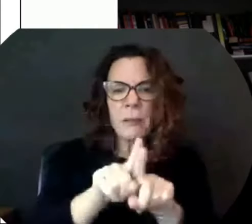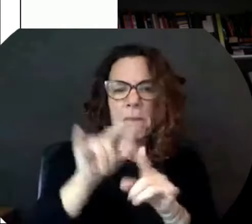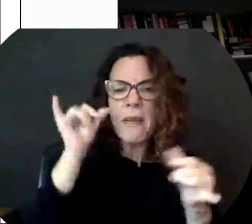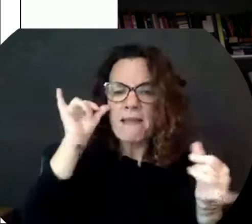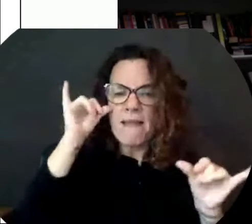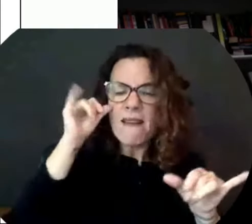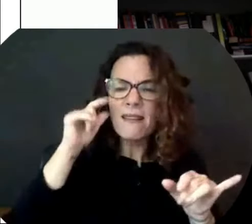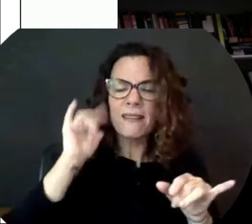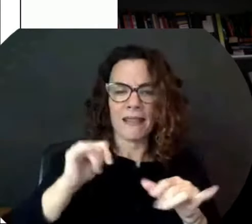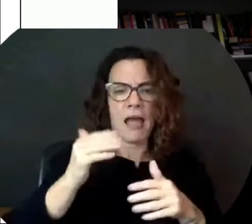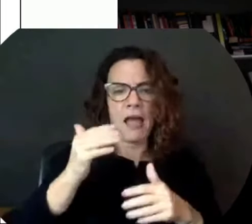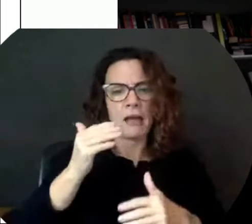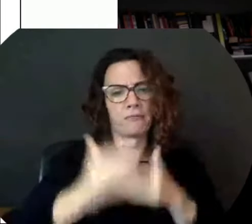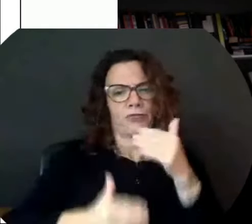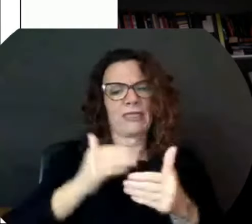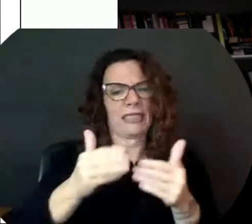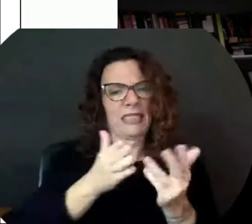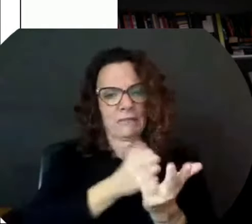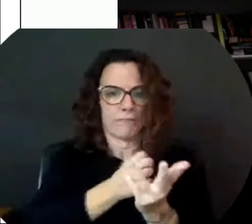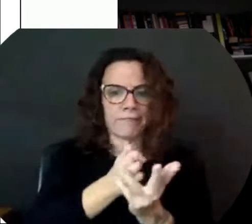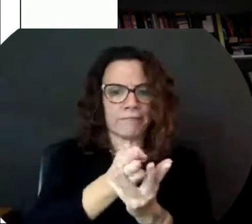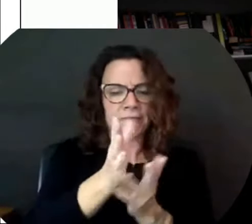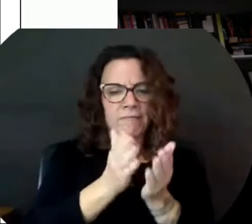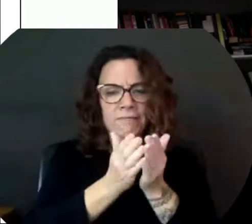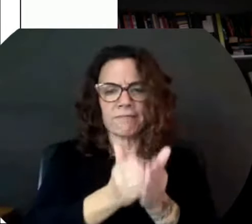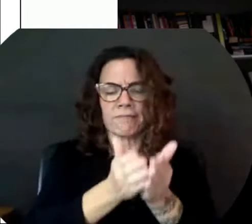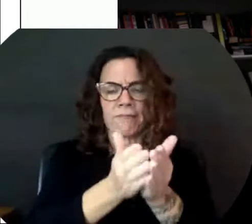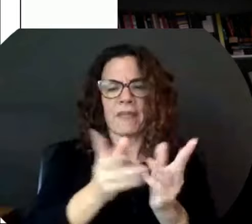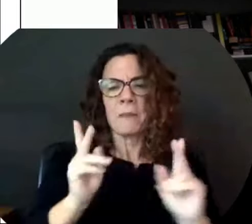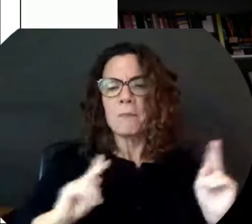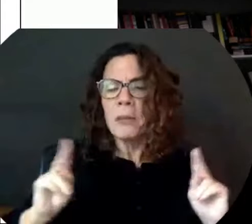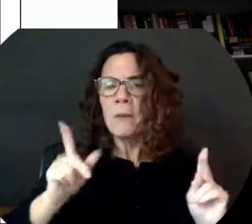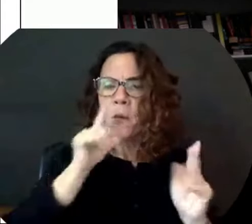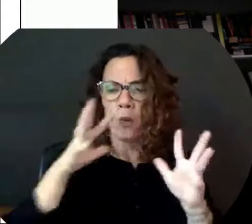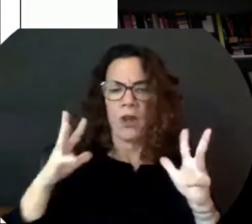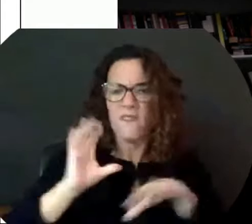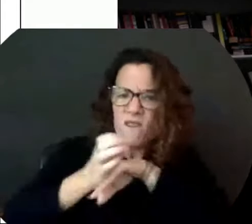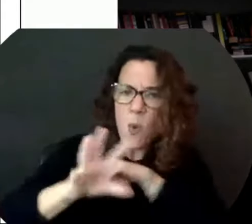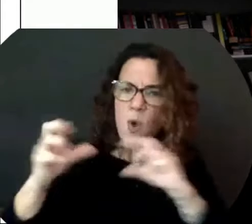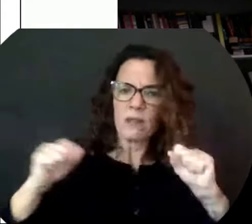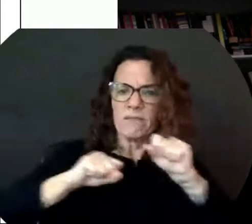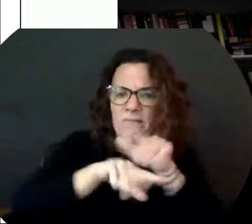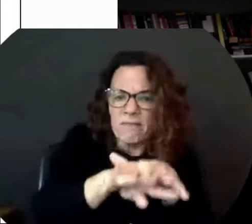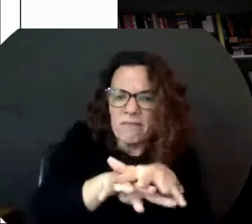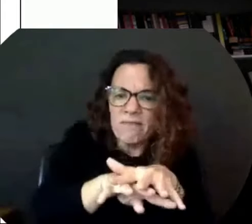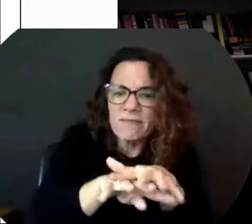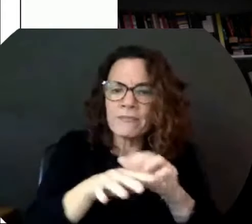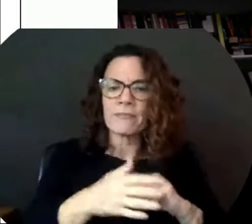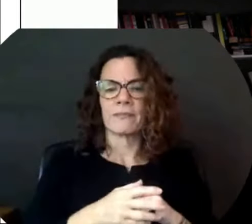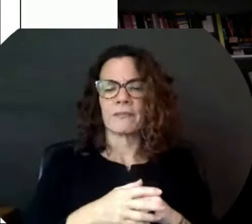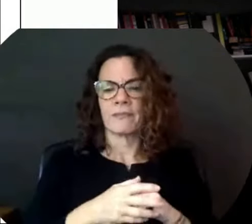were crowded together and eating all kinds of stuff that they would not have eaten in their day-to-day lives, right?